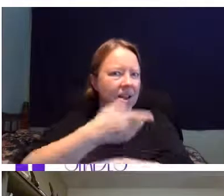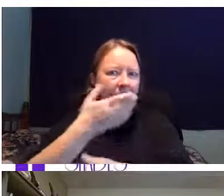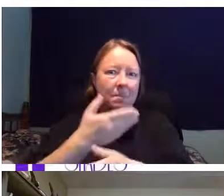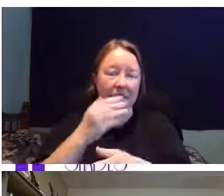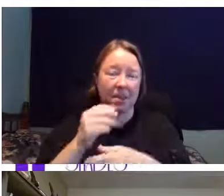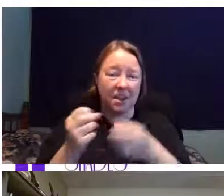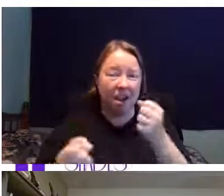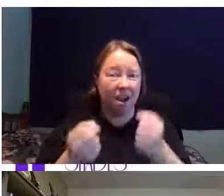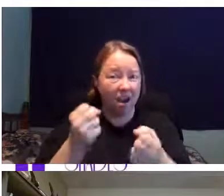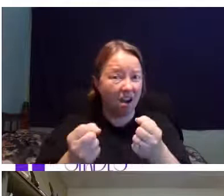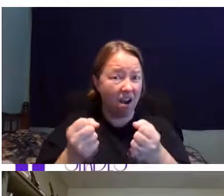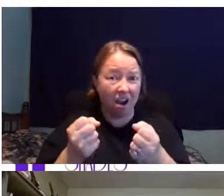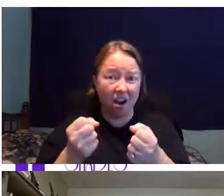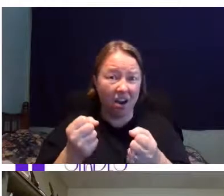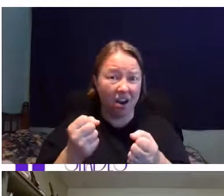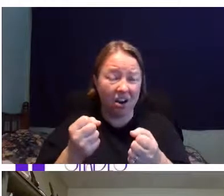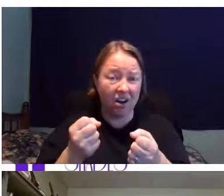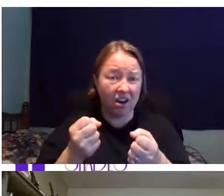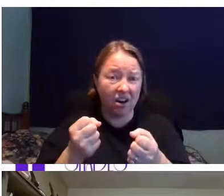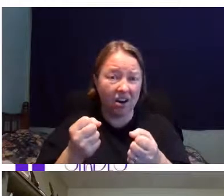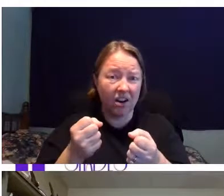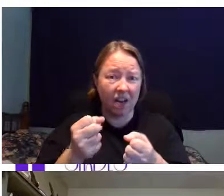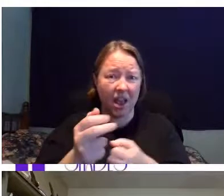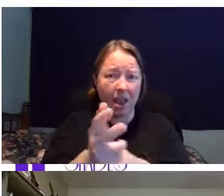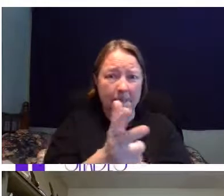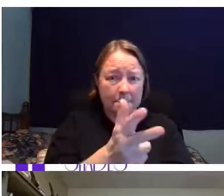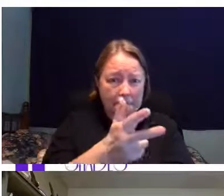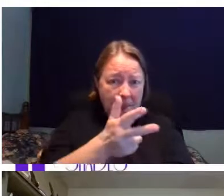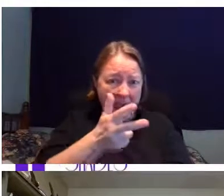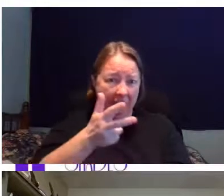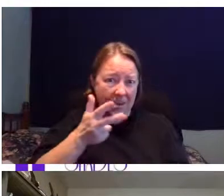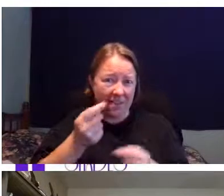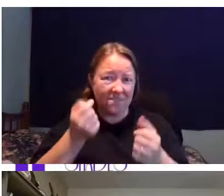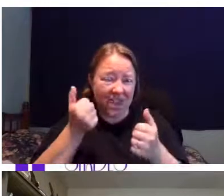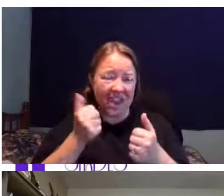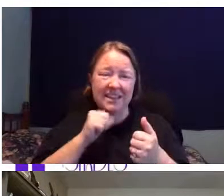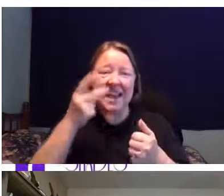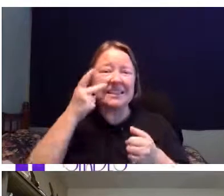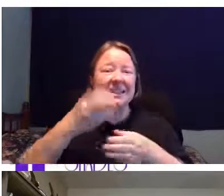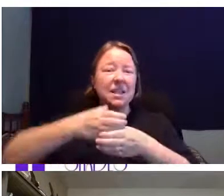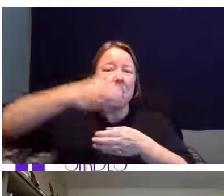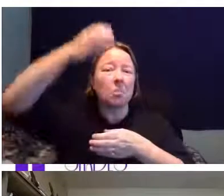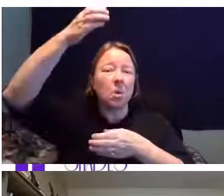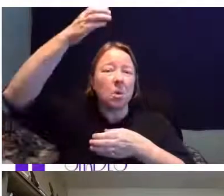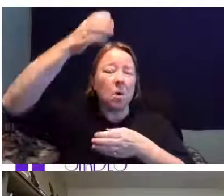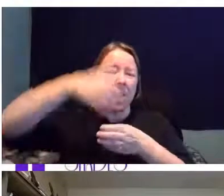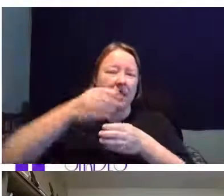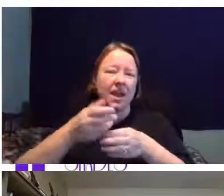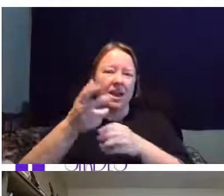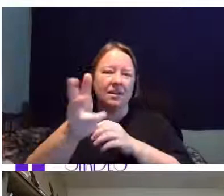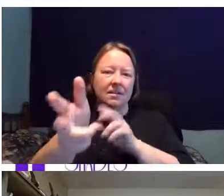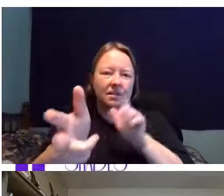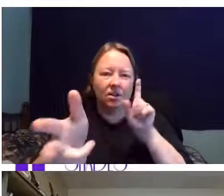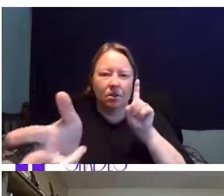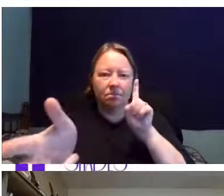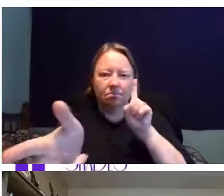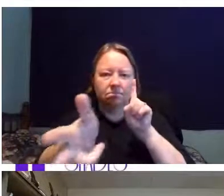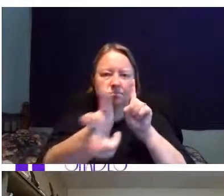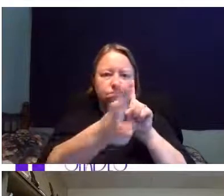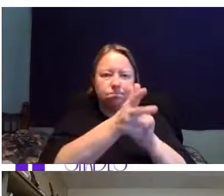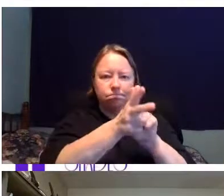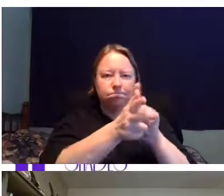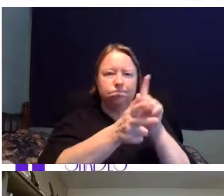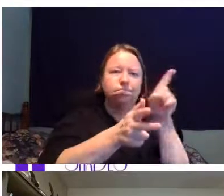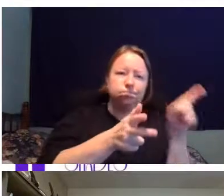that, backs up too fast and didn't see a pole and knocks it down, or signage, there could be